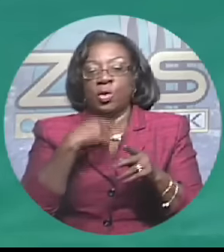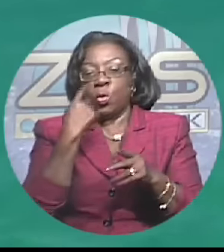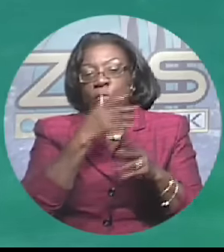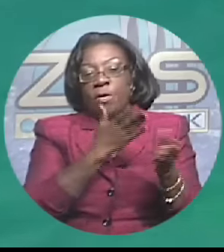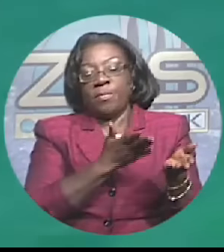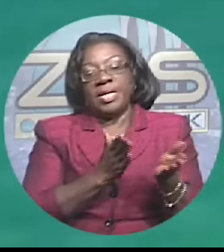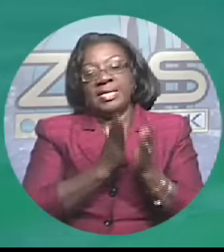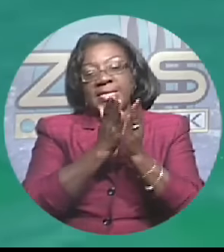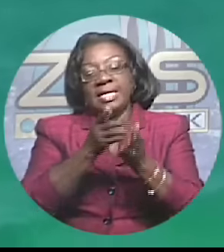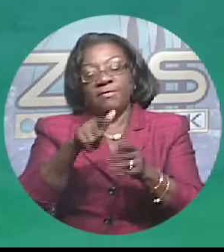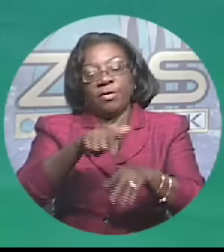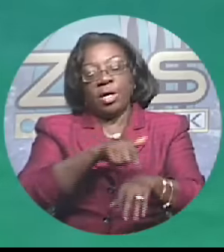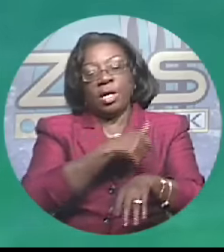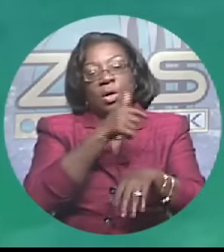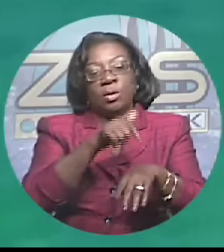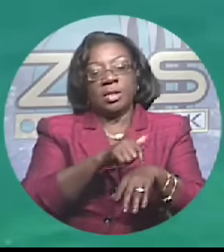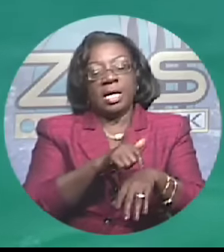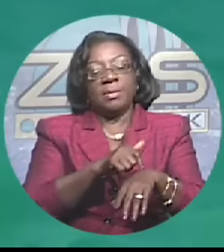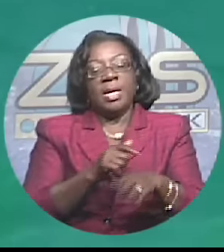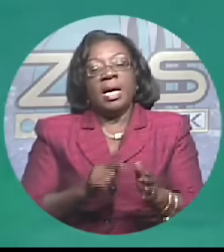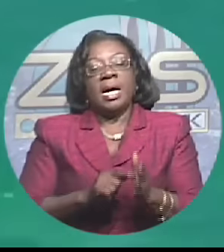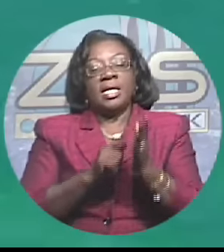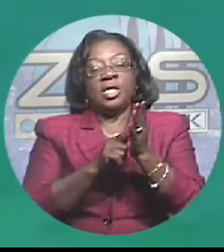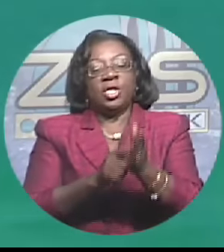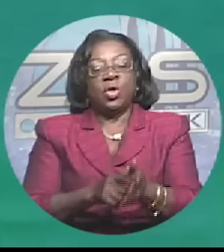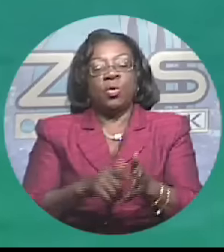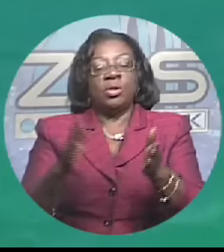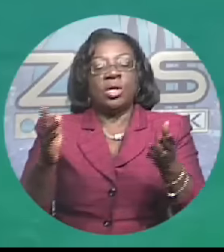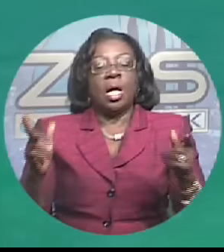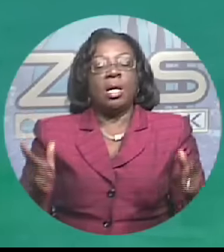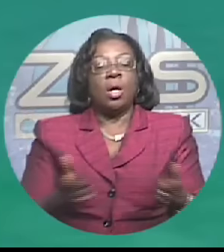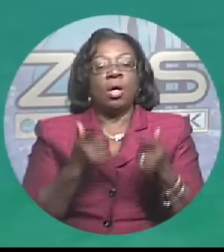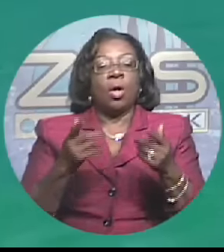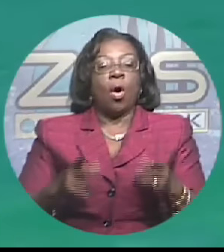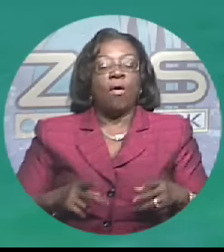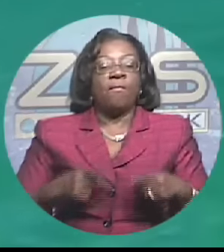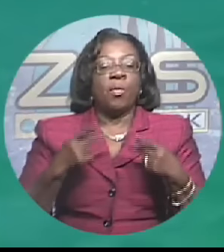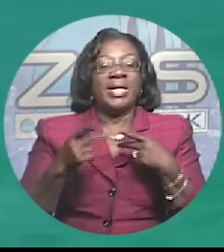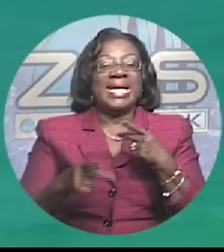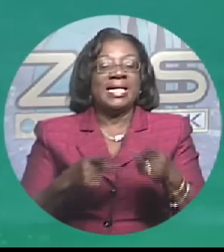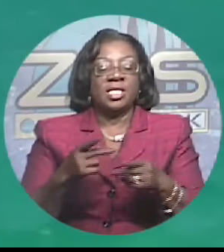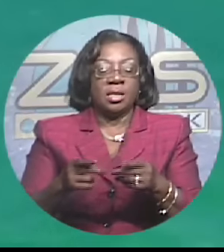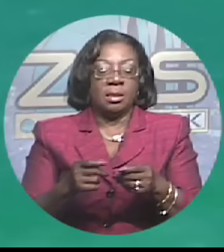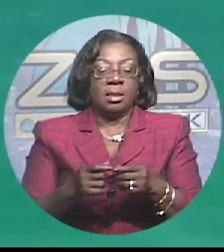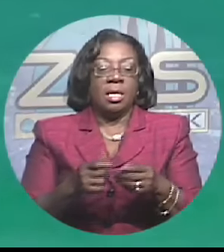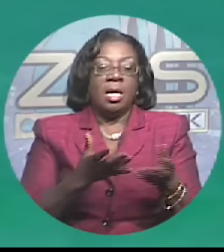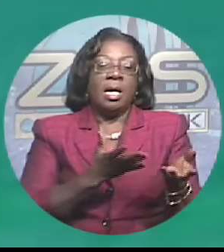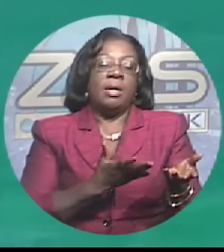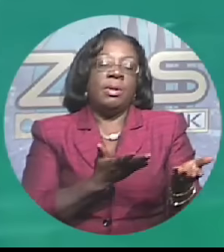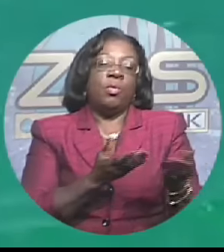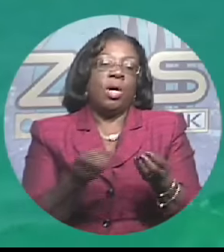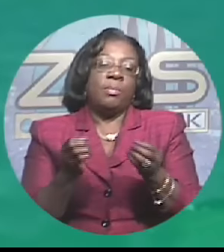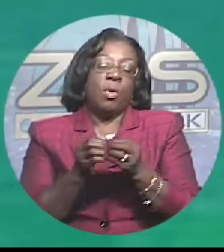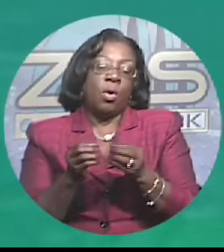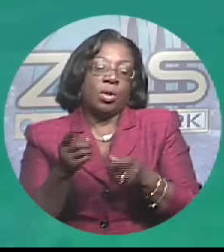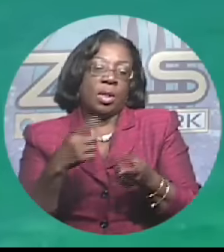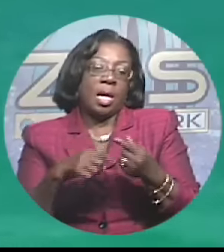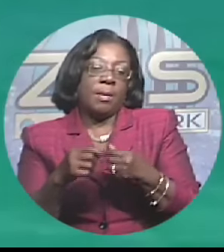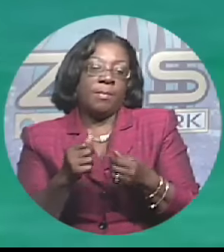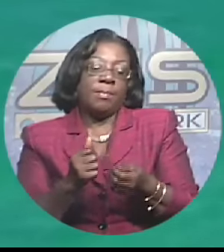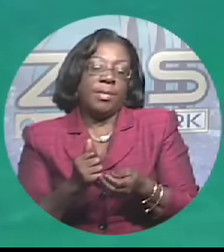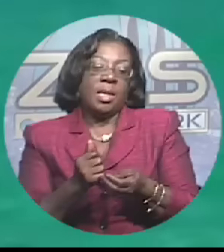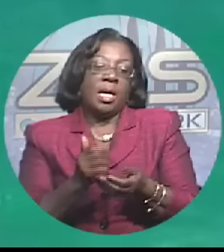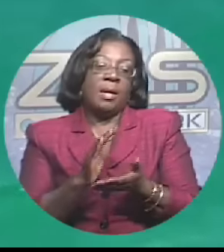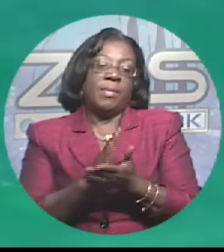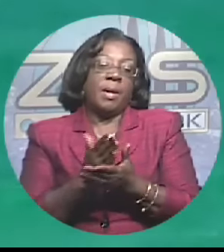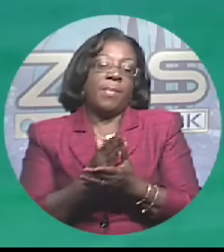is a young man who shows a lot of potential, and persons like him, we are inviting even more members to come along to, you know, make themselves available